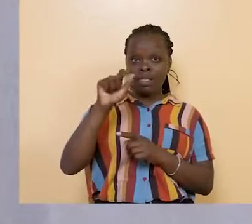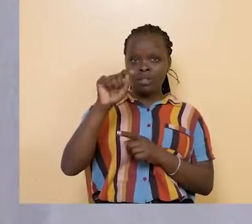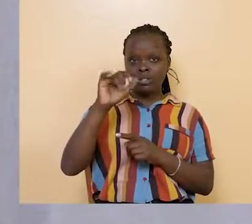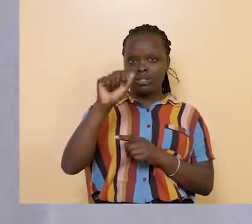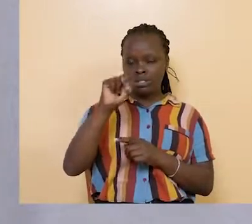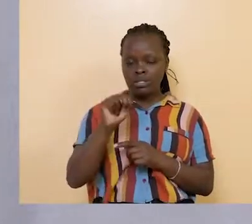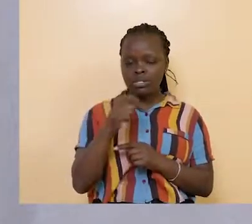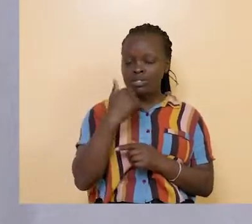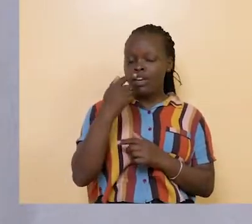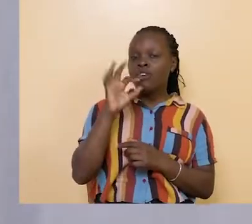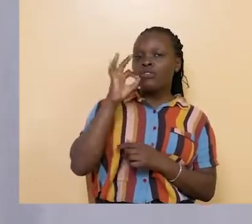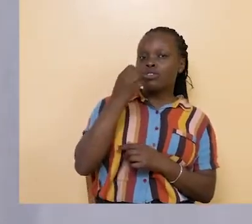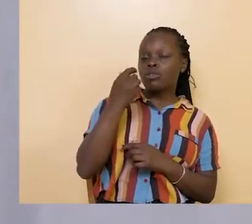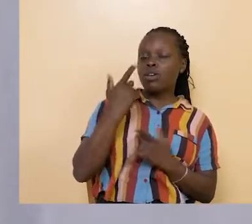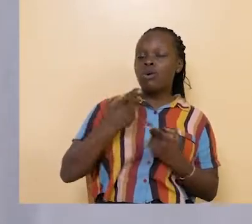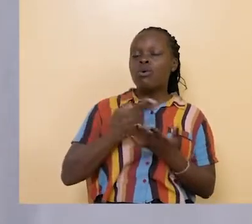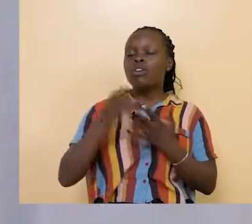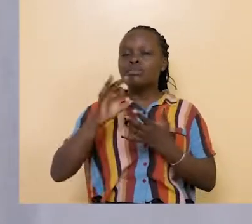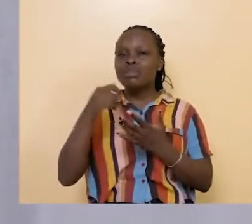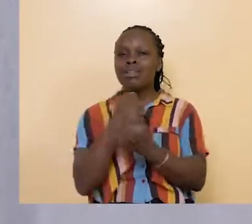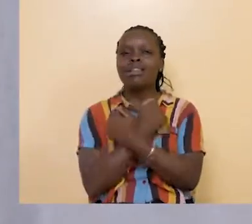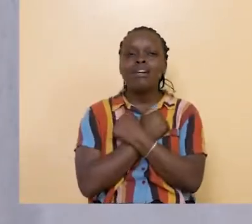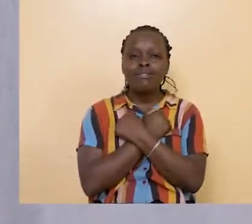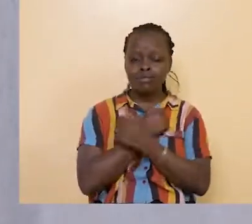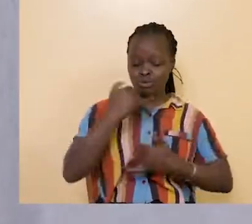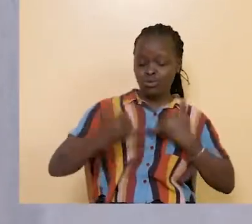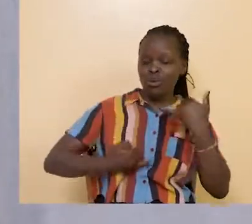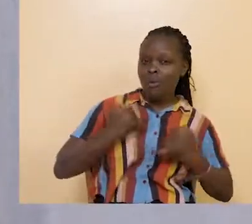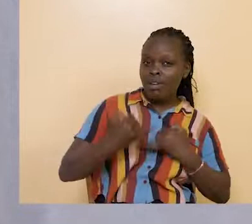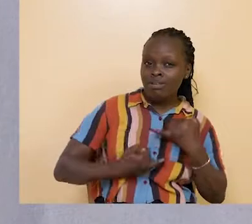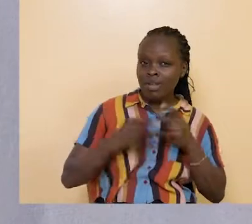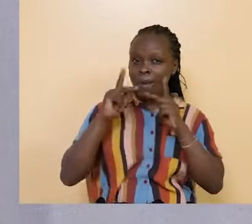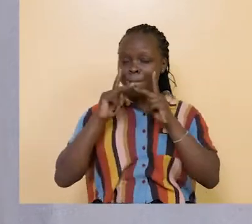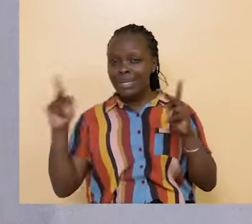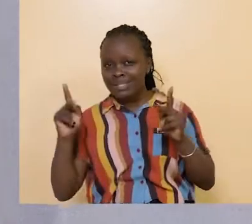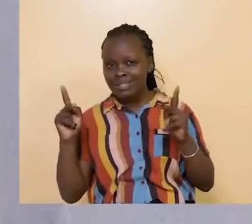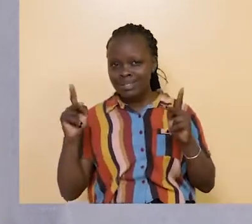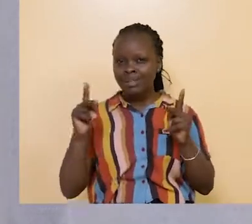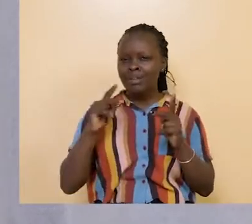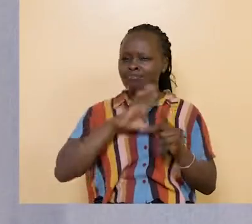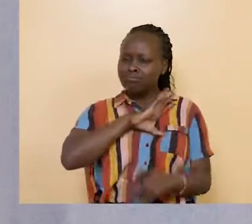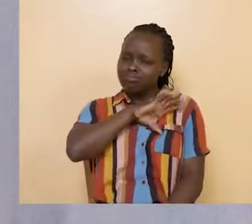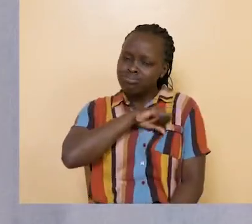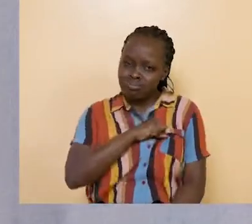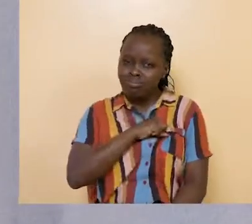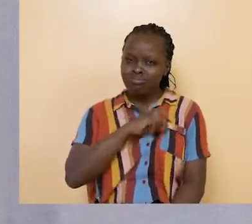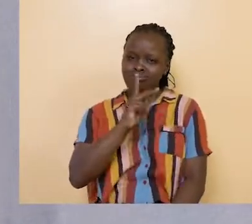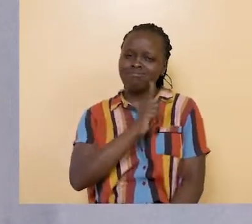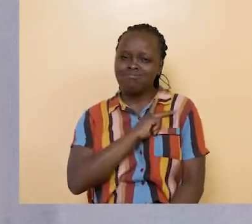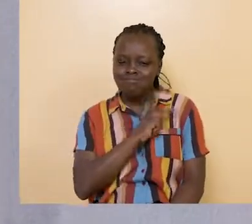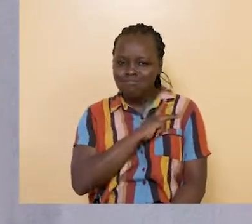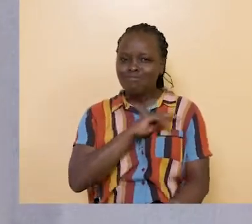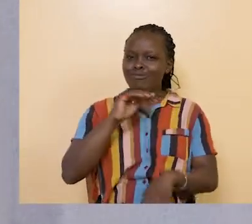5:22 reminds us that the fruit of the Spirit is love, joy, peace, forbearance,